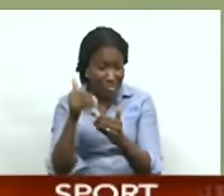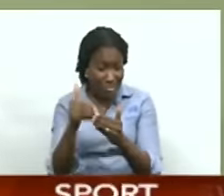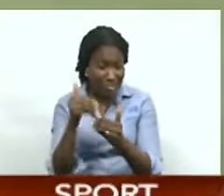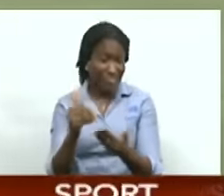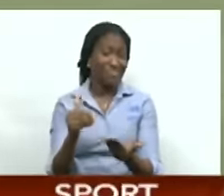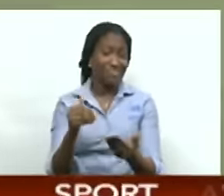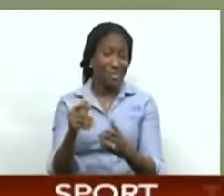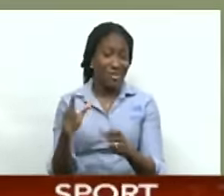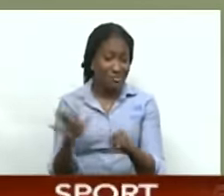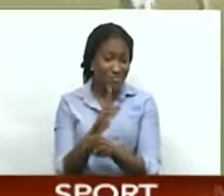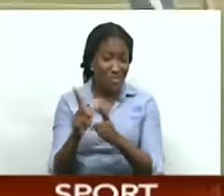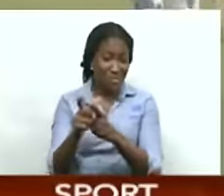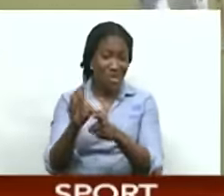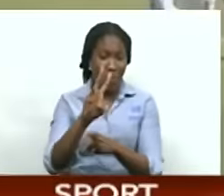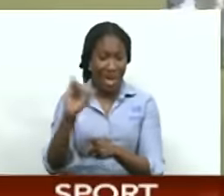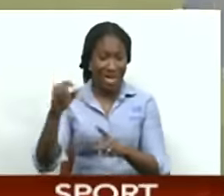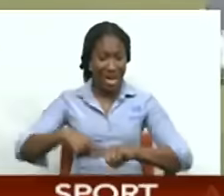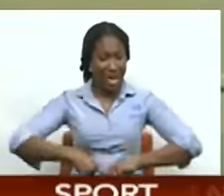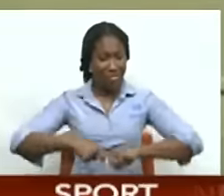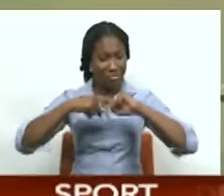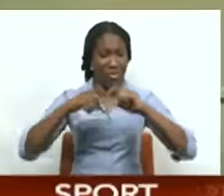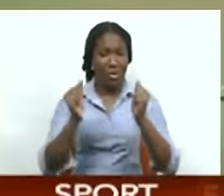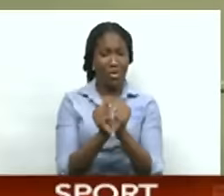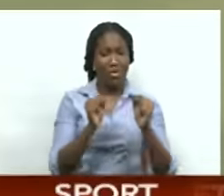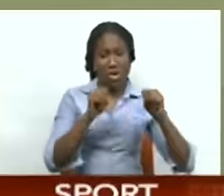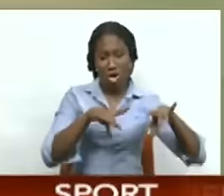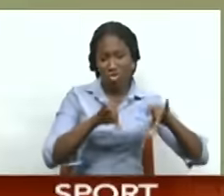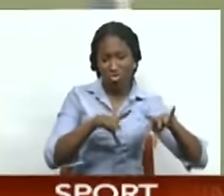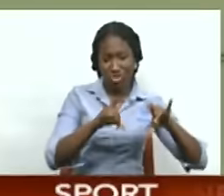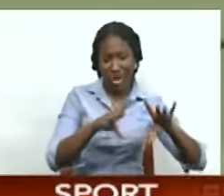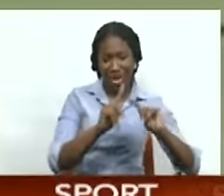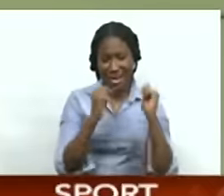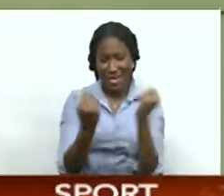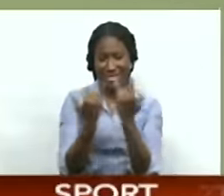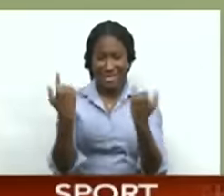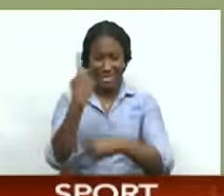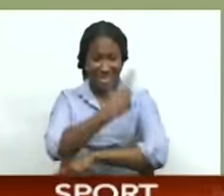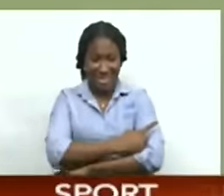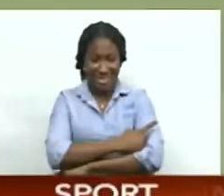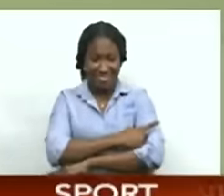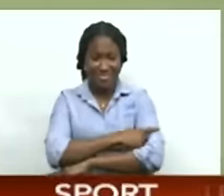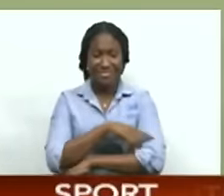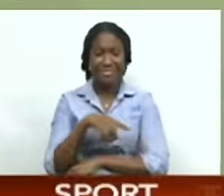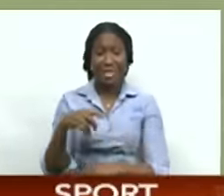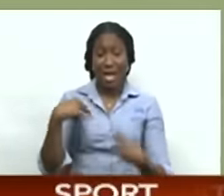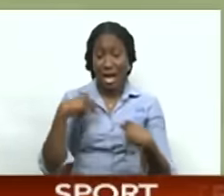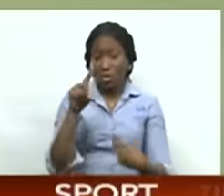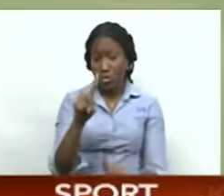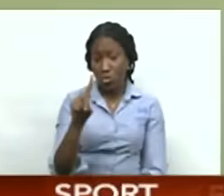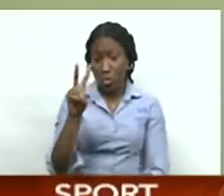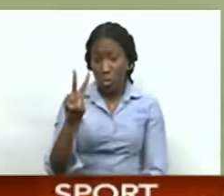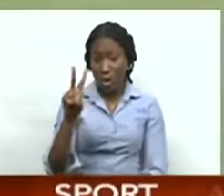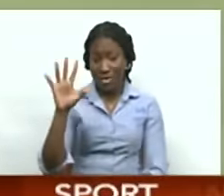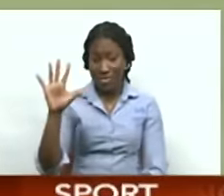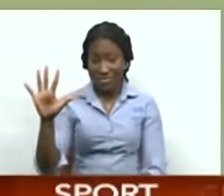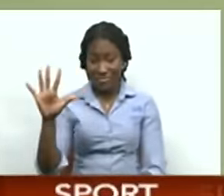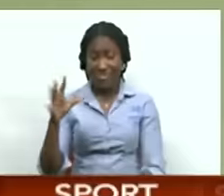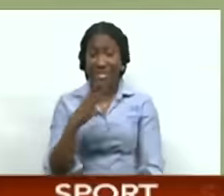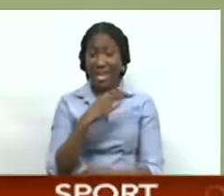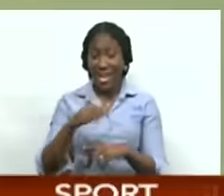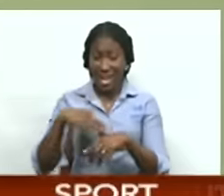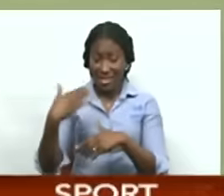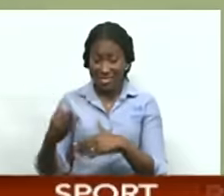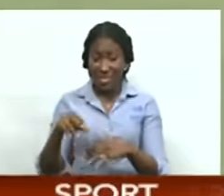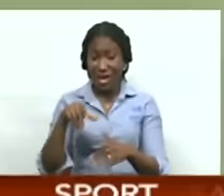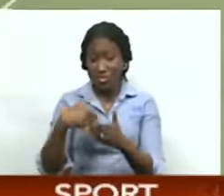their tour match with a Cricket Australia 11 today. Leading by 215 after bowling the host team out for 174, De